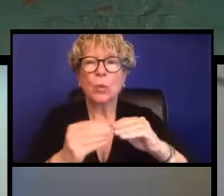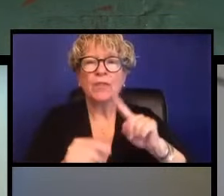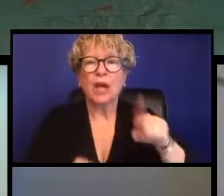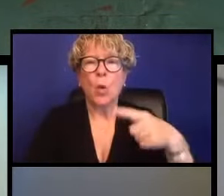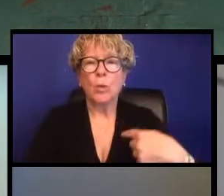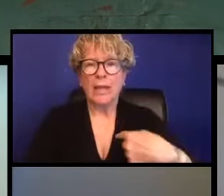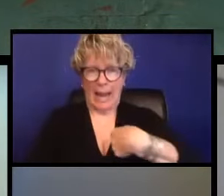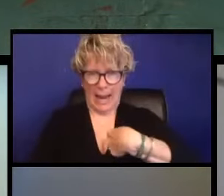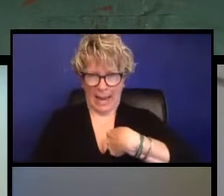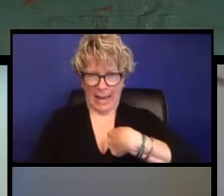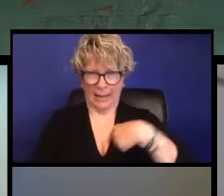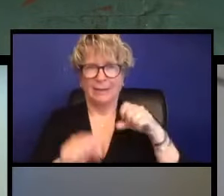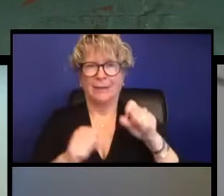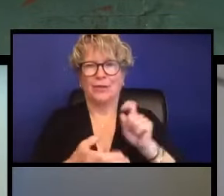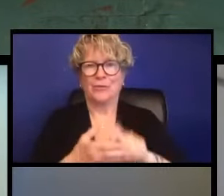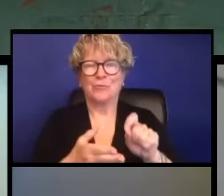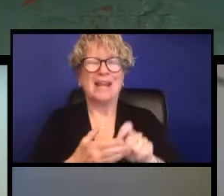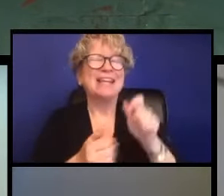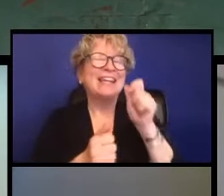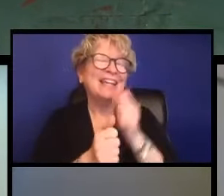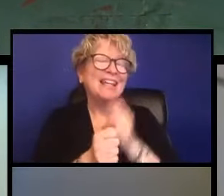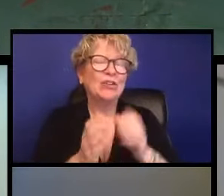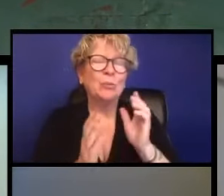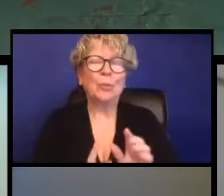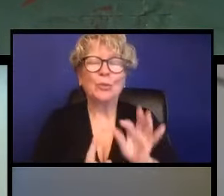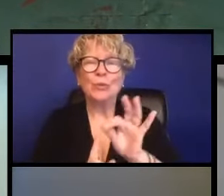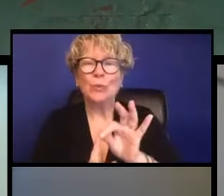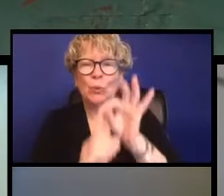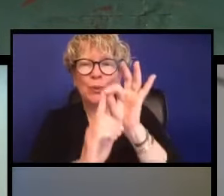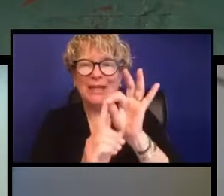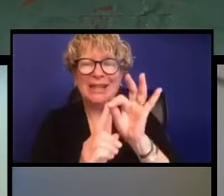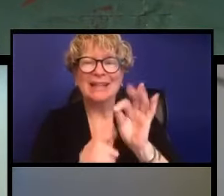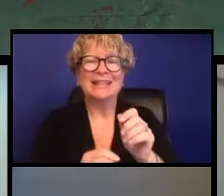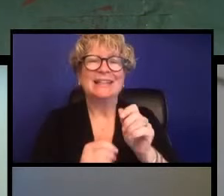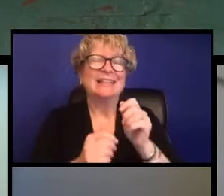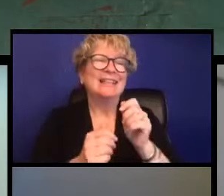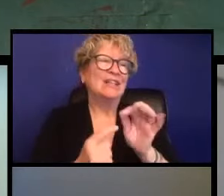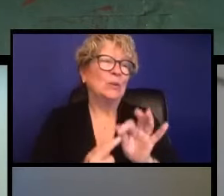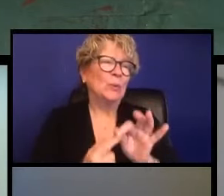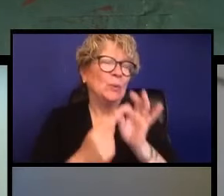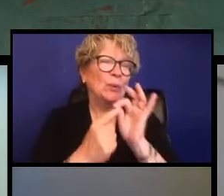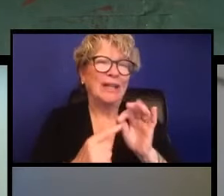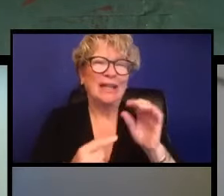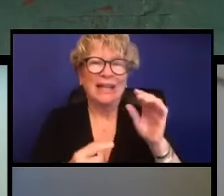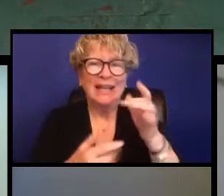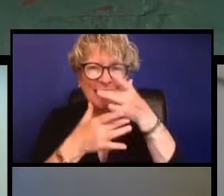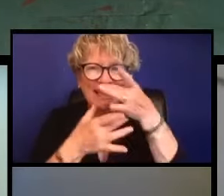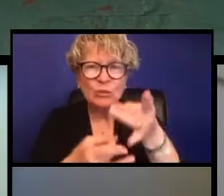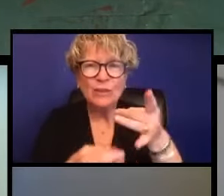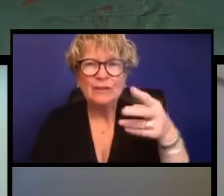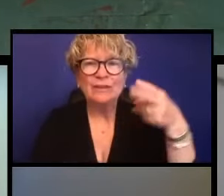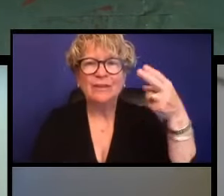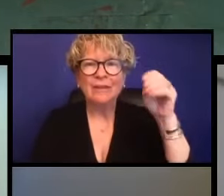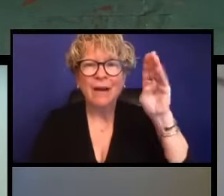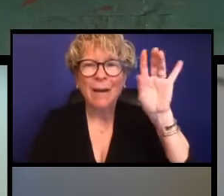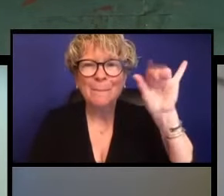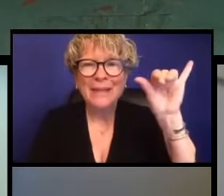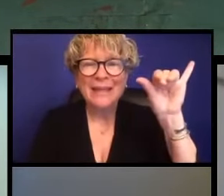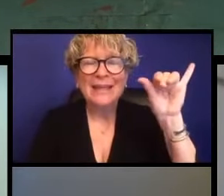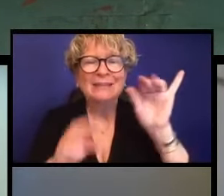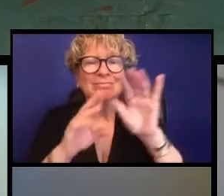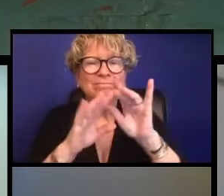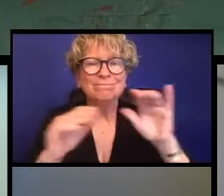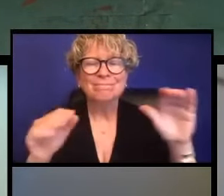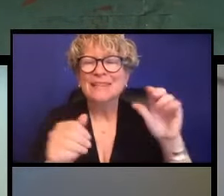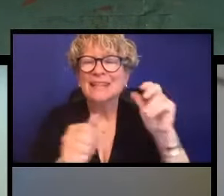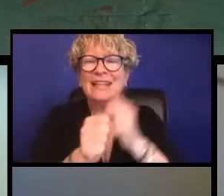unique experiences. Everyone has unique interests and hobbies. Everyone has a unique mindset. Everyone a